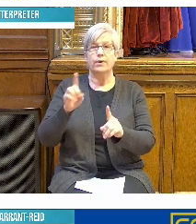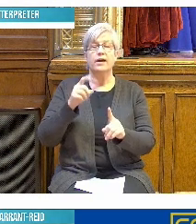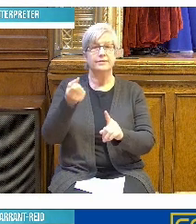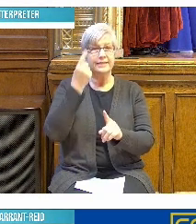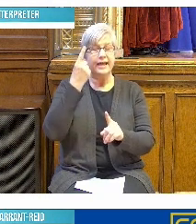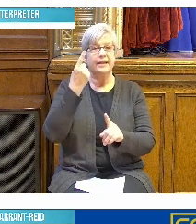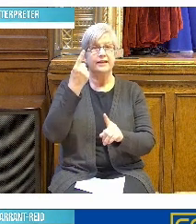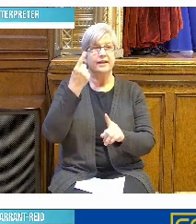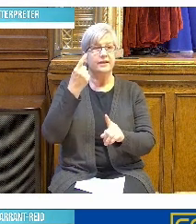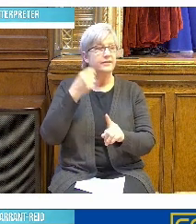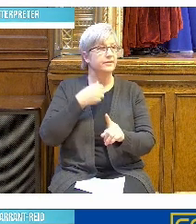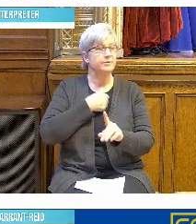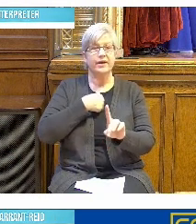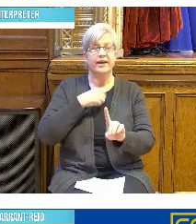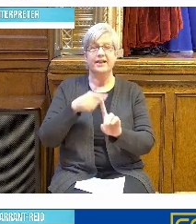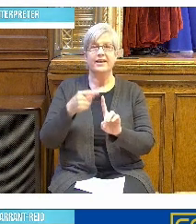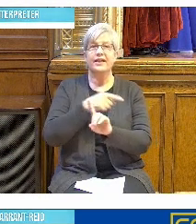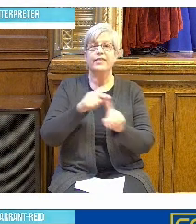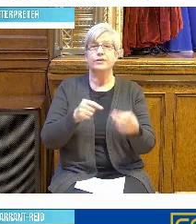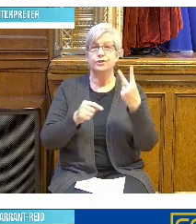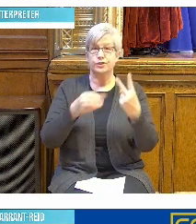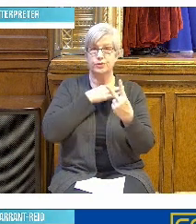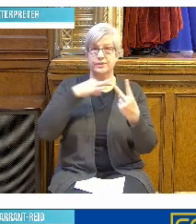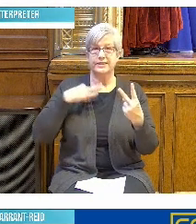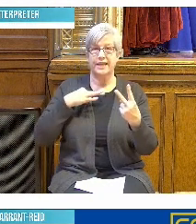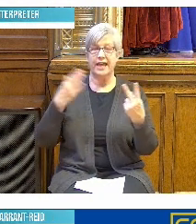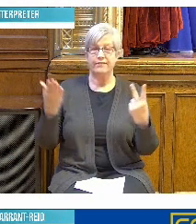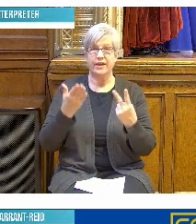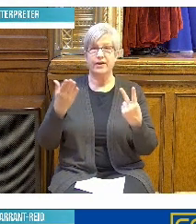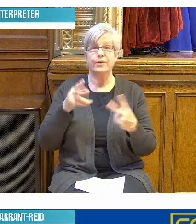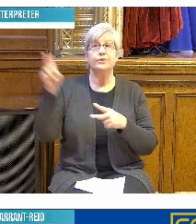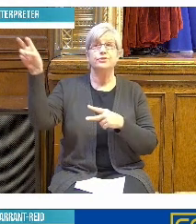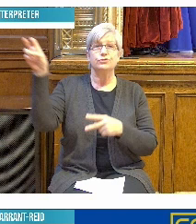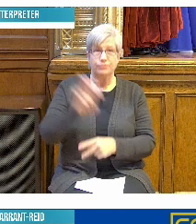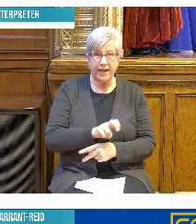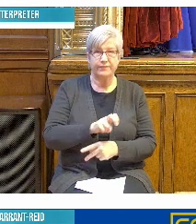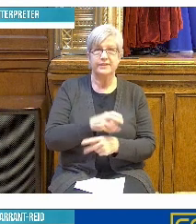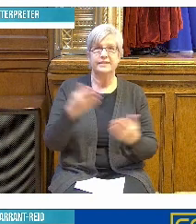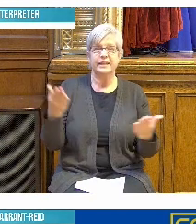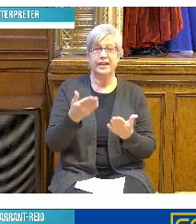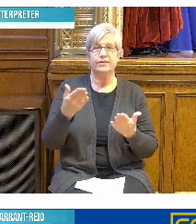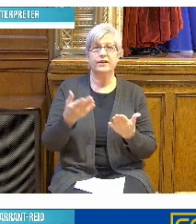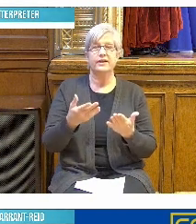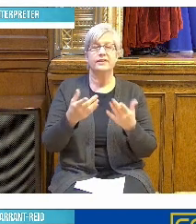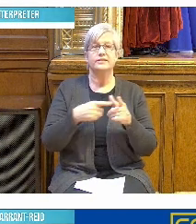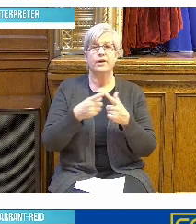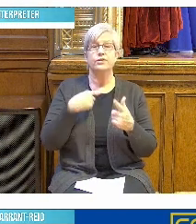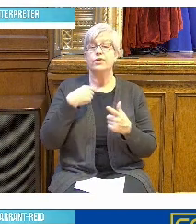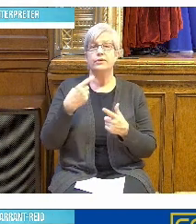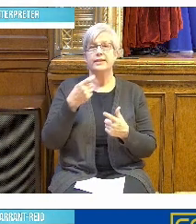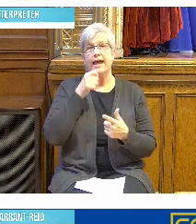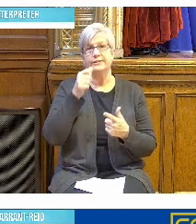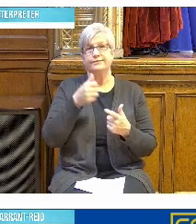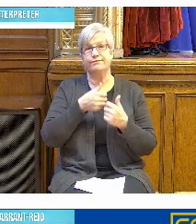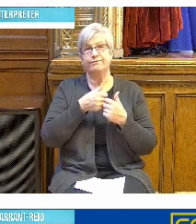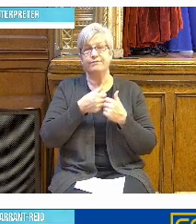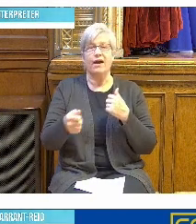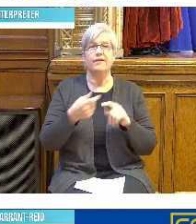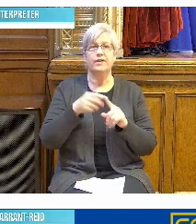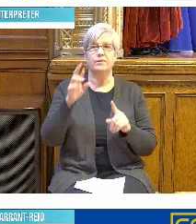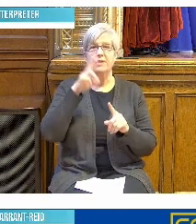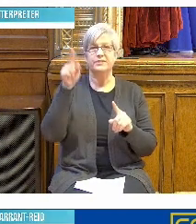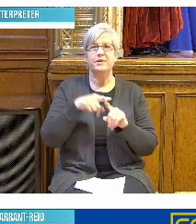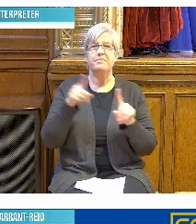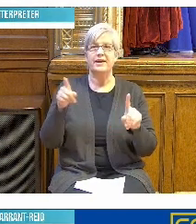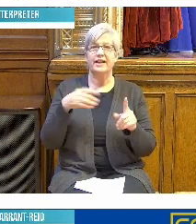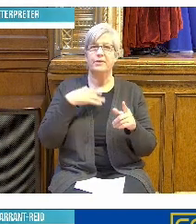two staff. I know they are here, traveled to get here. I know one, he didn't travel too far from Rochester,